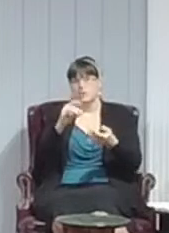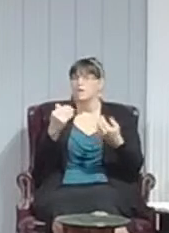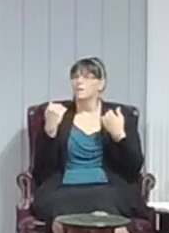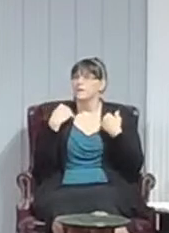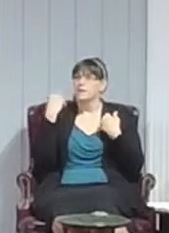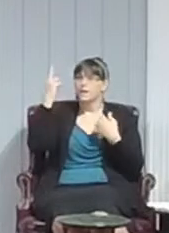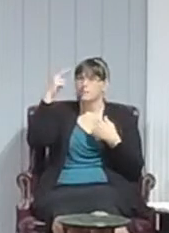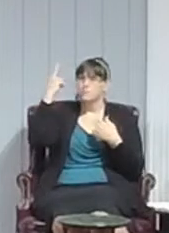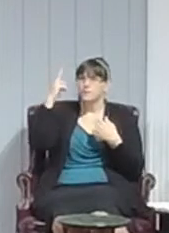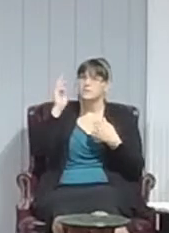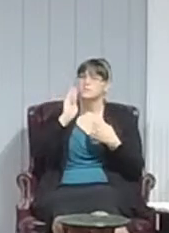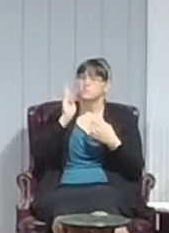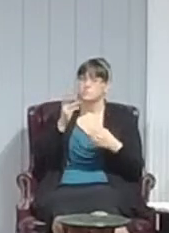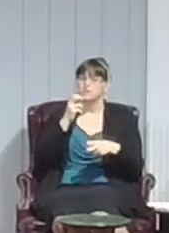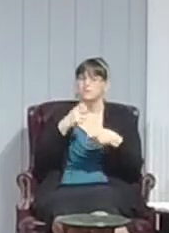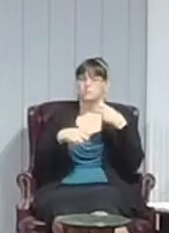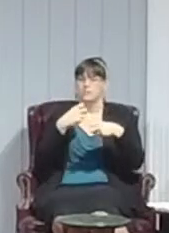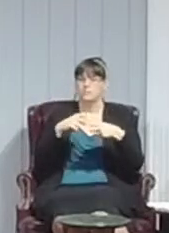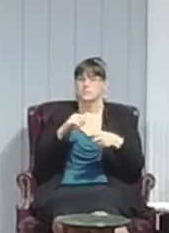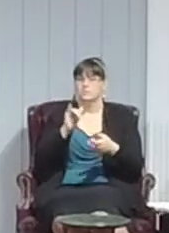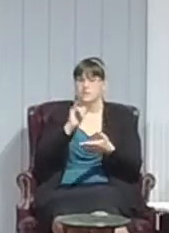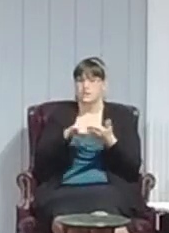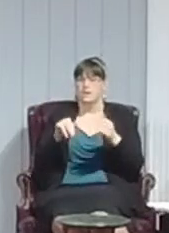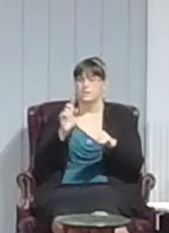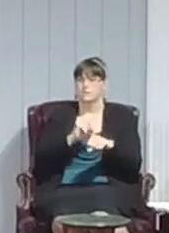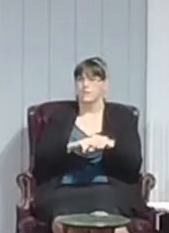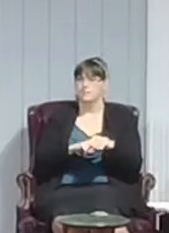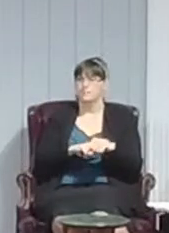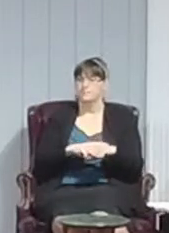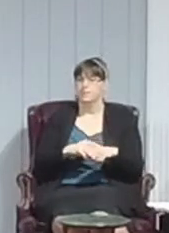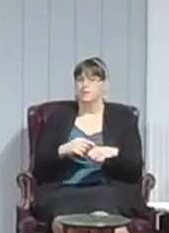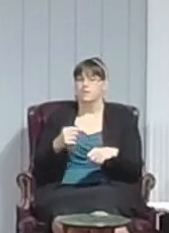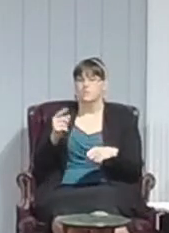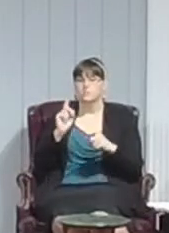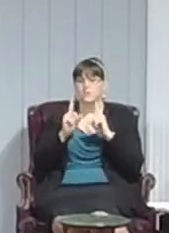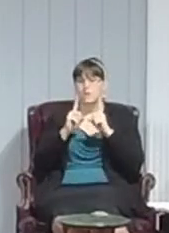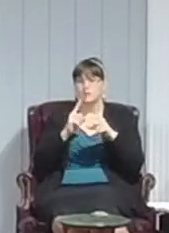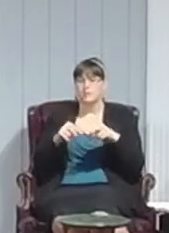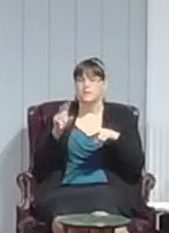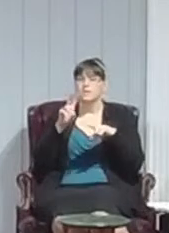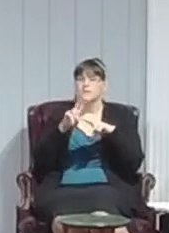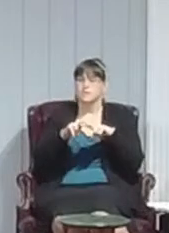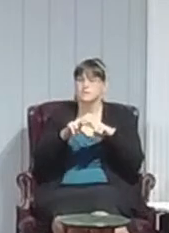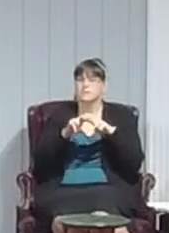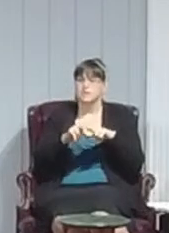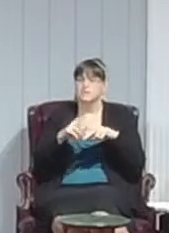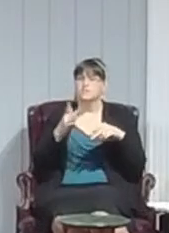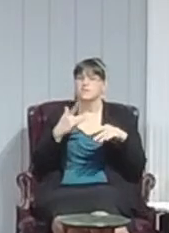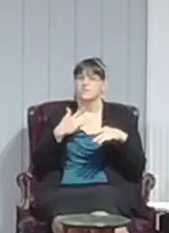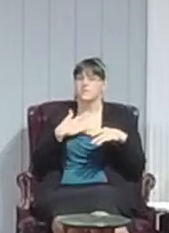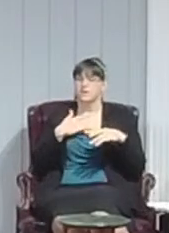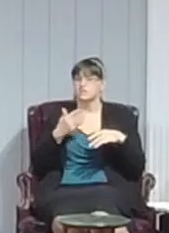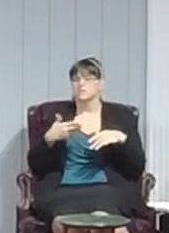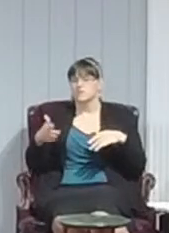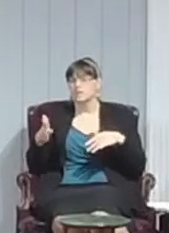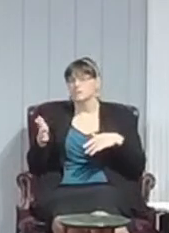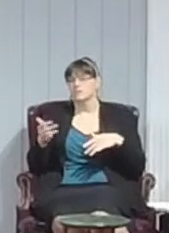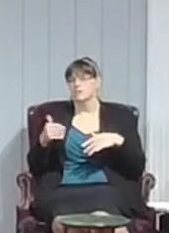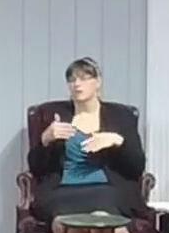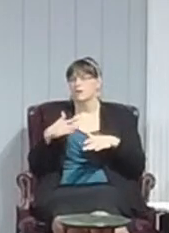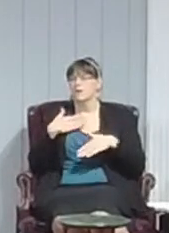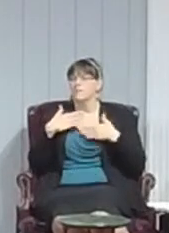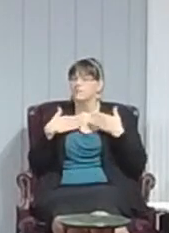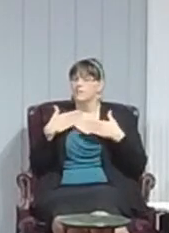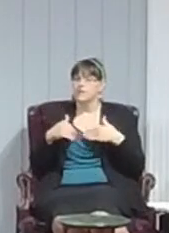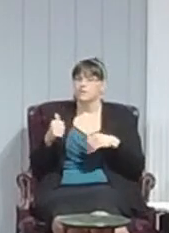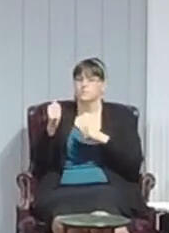no question about it. If we're talking about trouble, the seat of the affections, things being troubled for things that of the heart having to do with